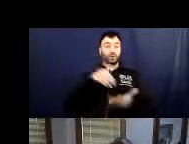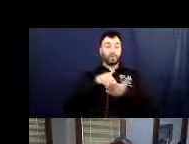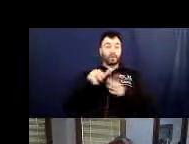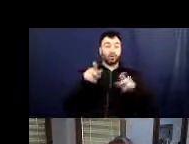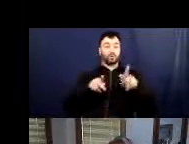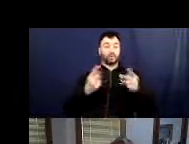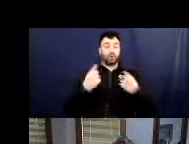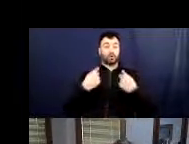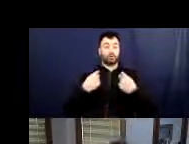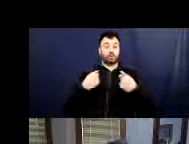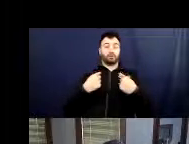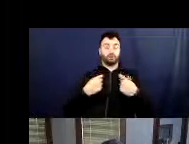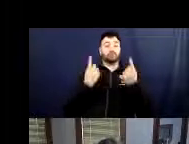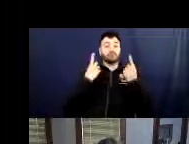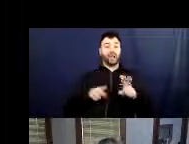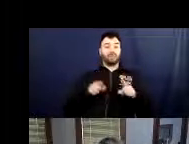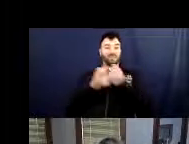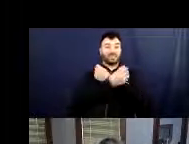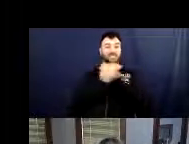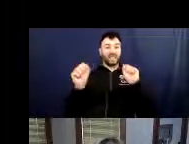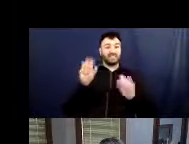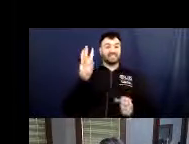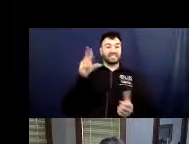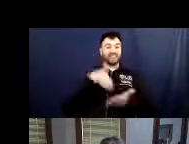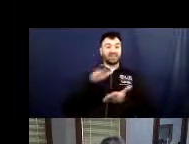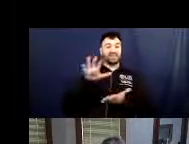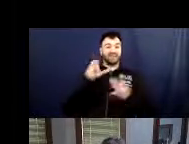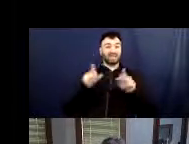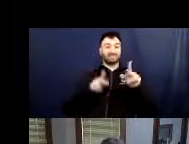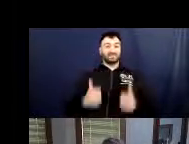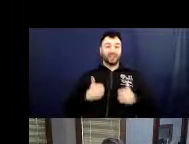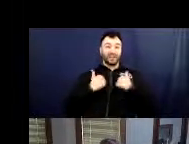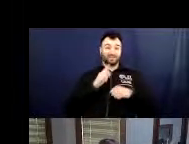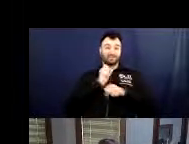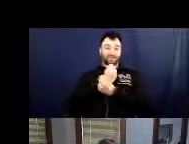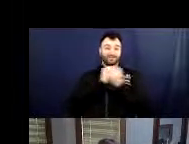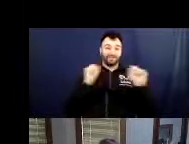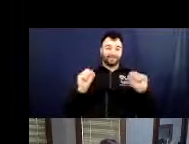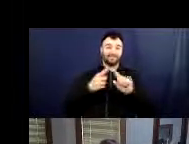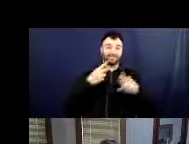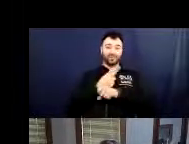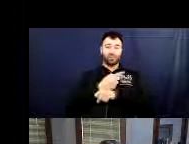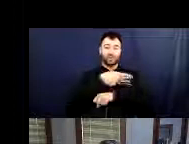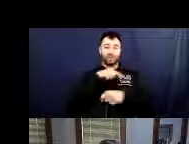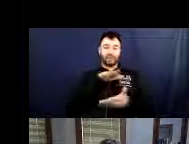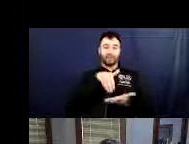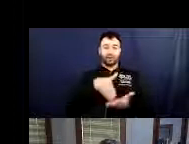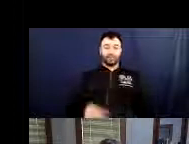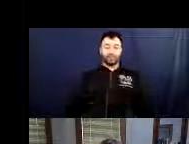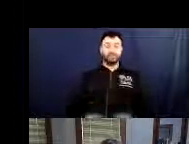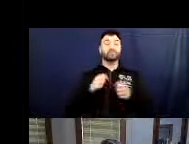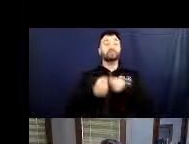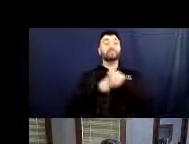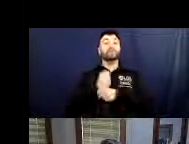saved almost 6,500 people. In 2019 alone, they